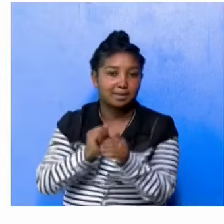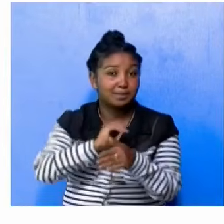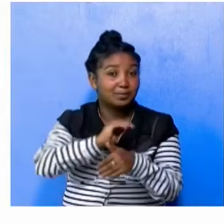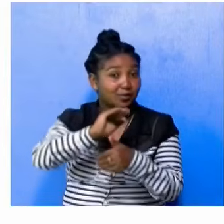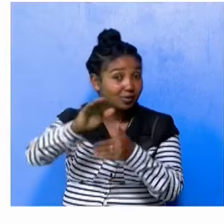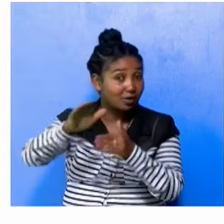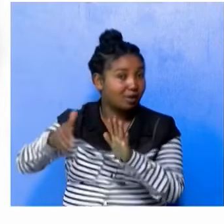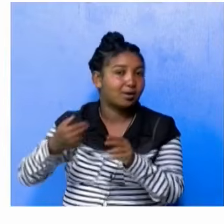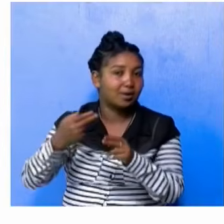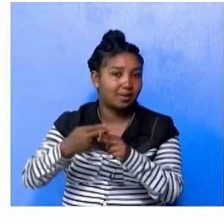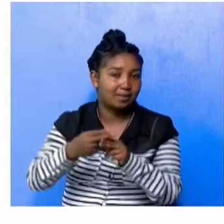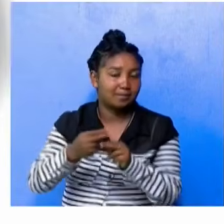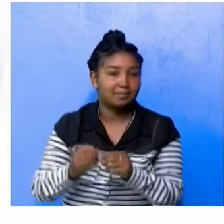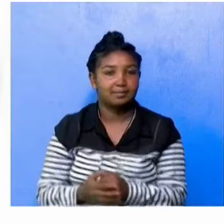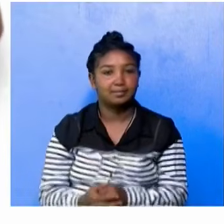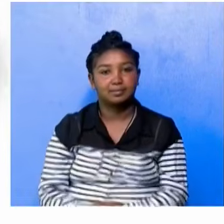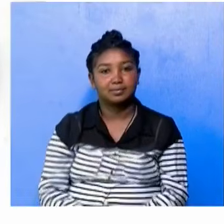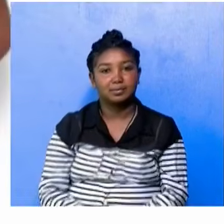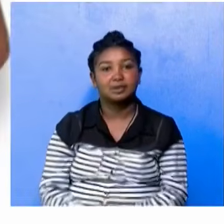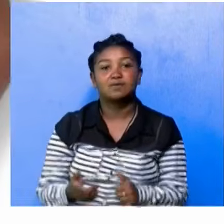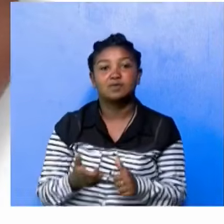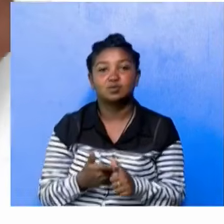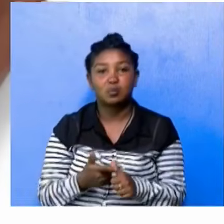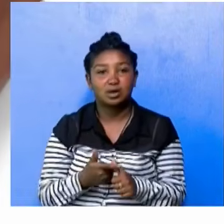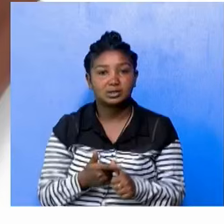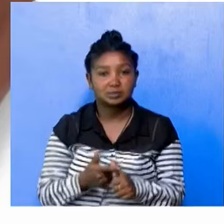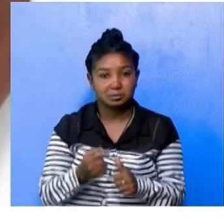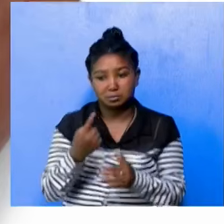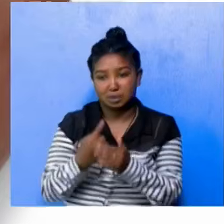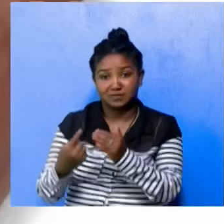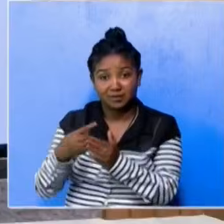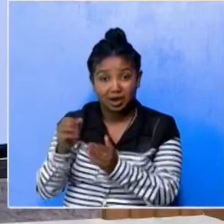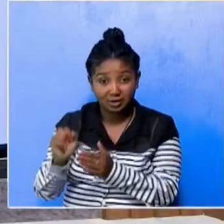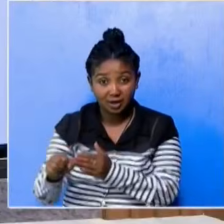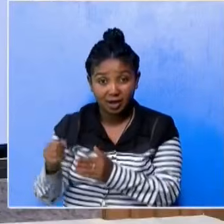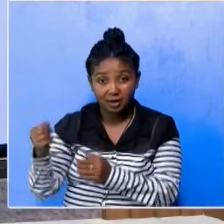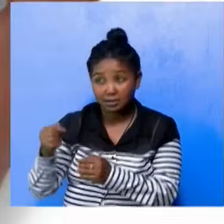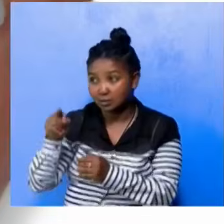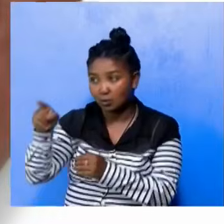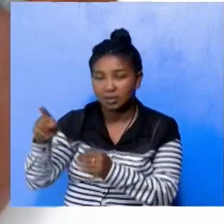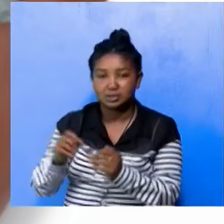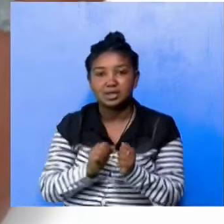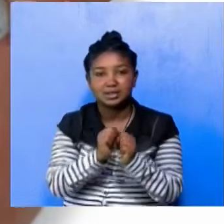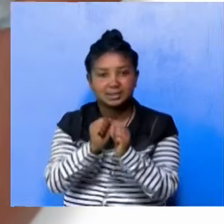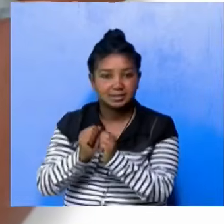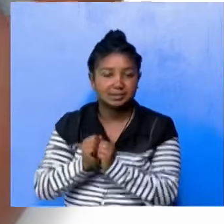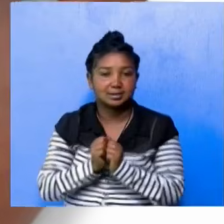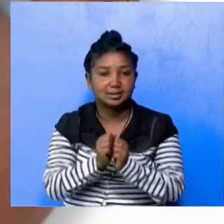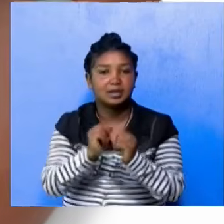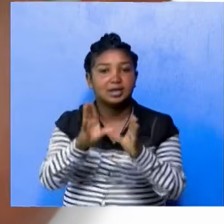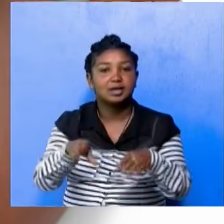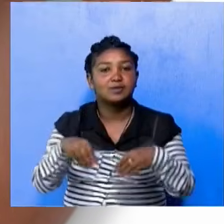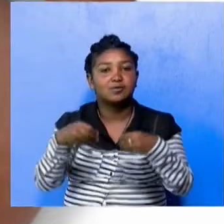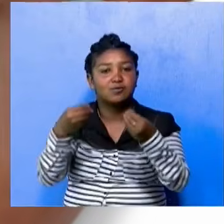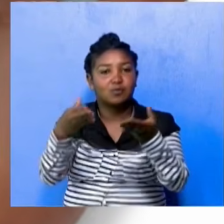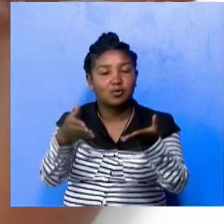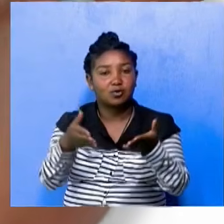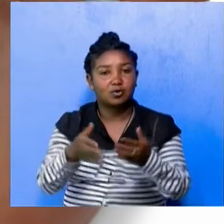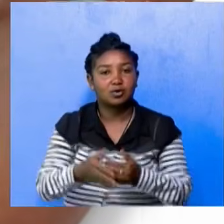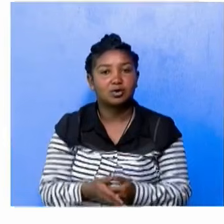general. The first one is the specific, okay? This one is the general name which is given for